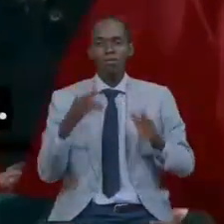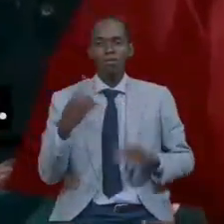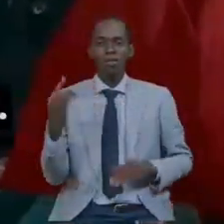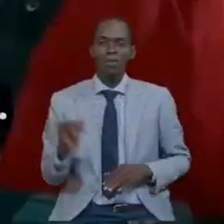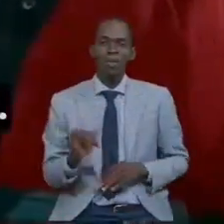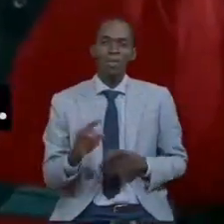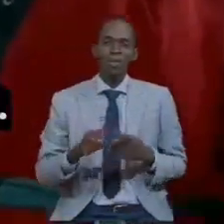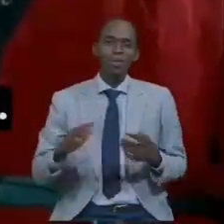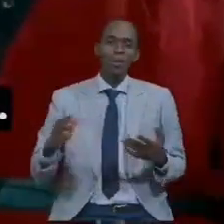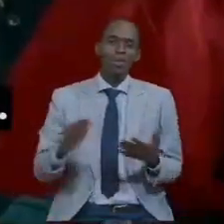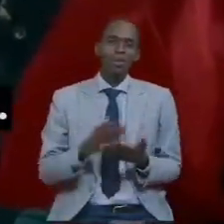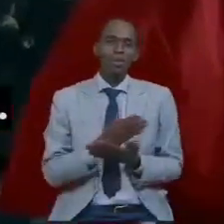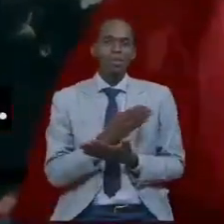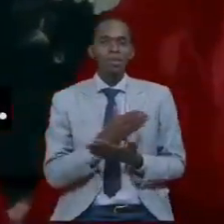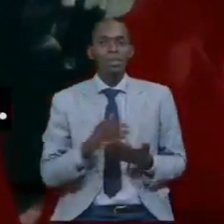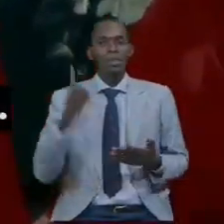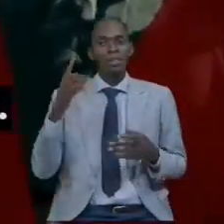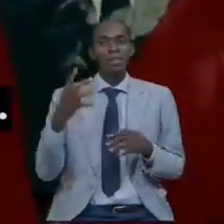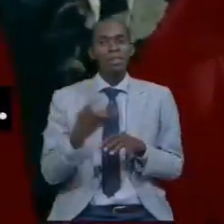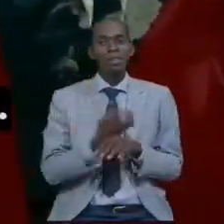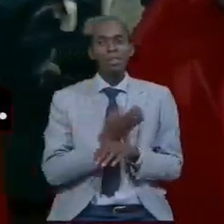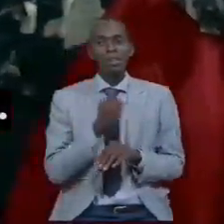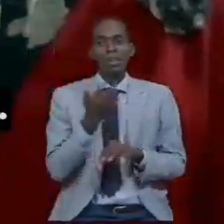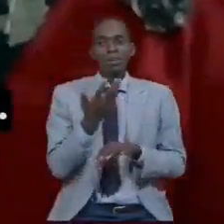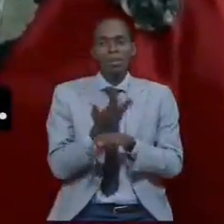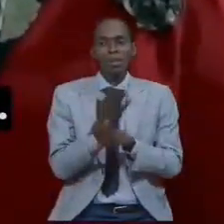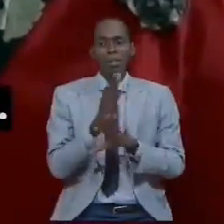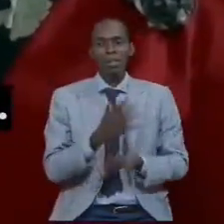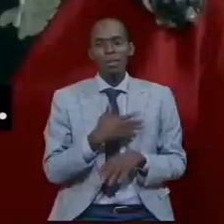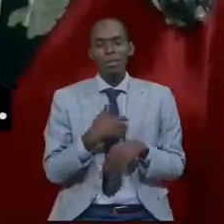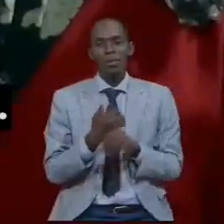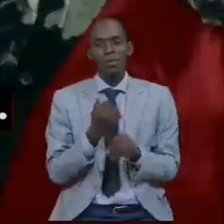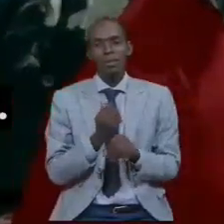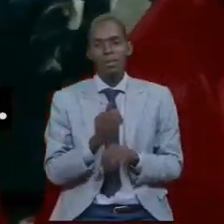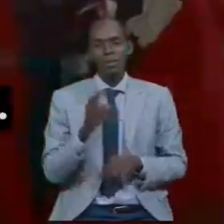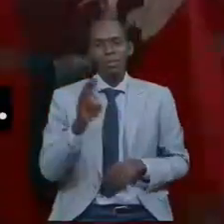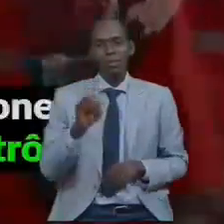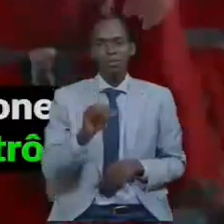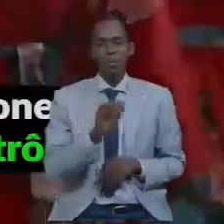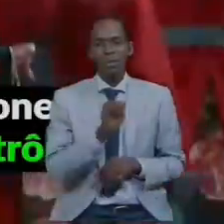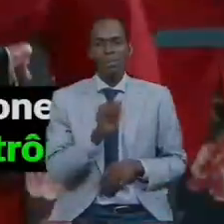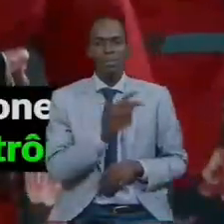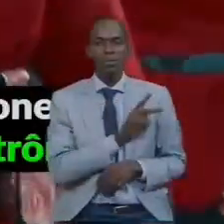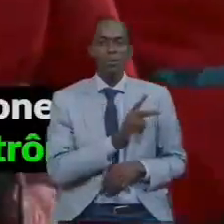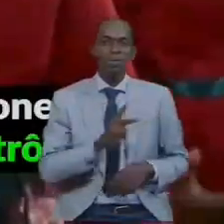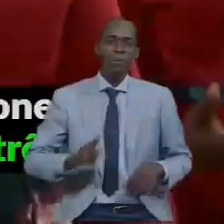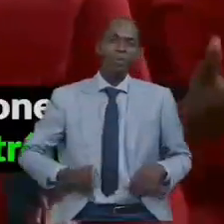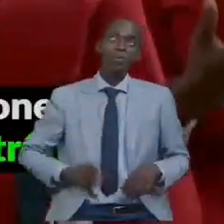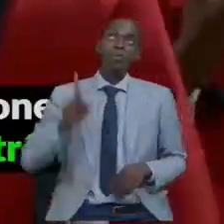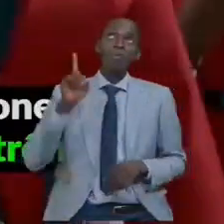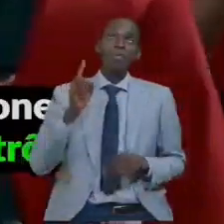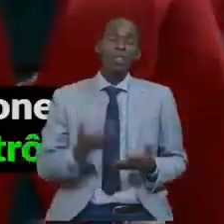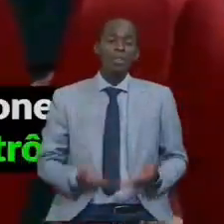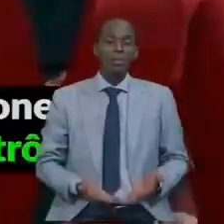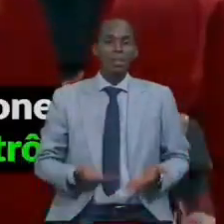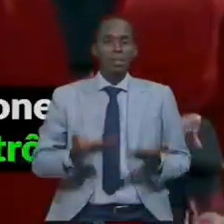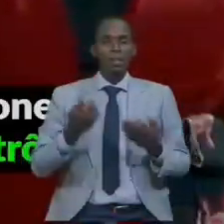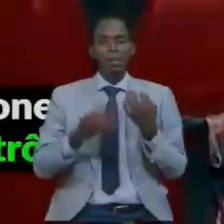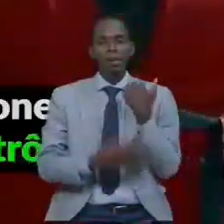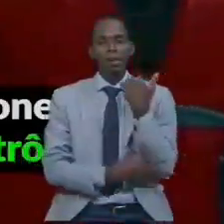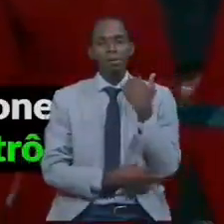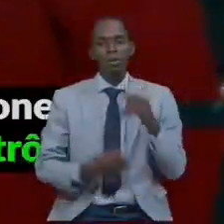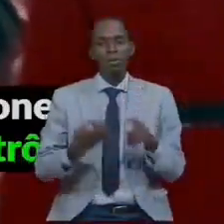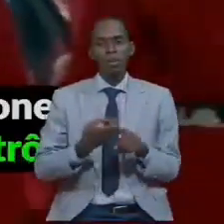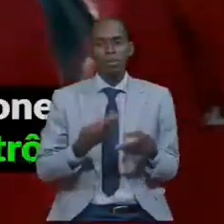see. He takes a beggar and makes him a king. He lifts the